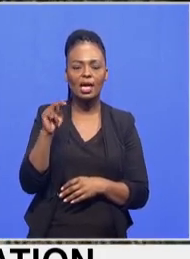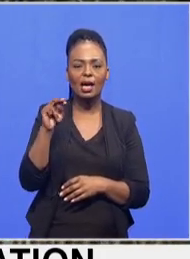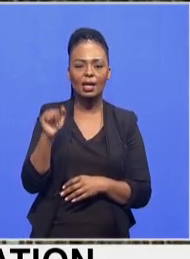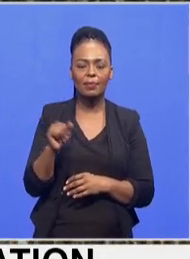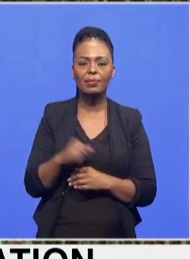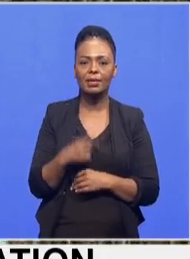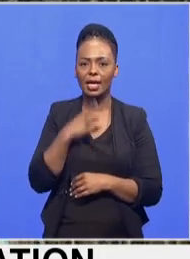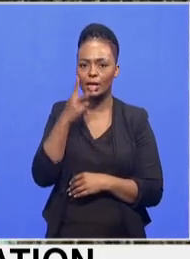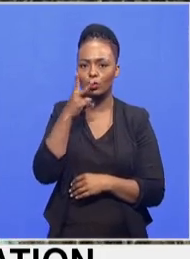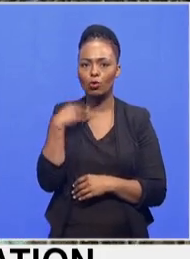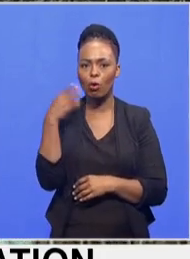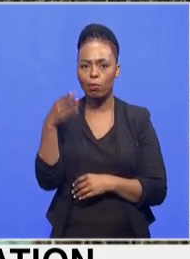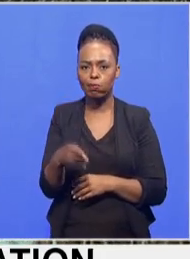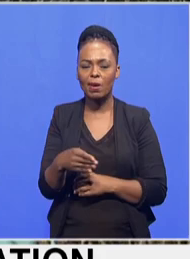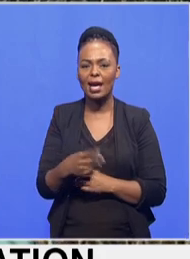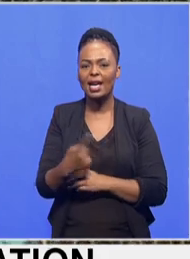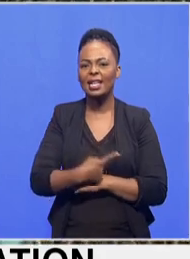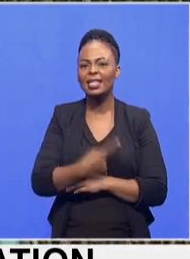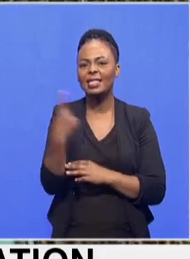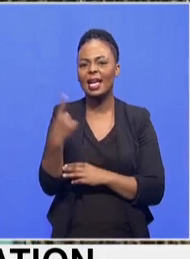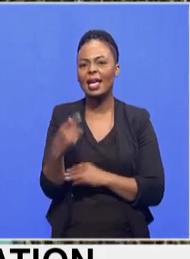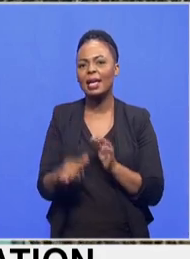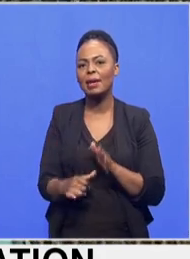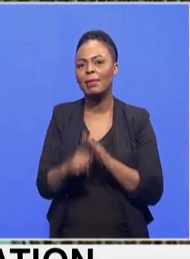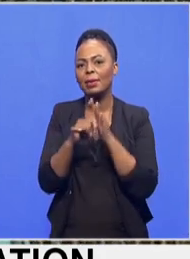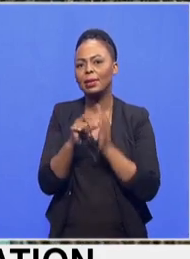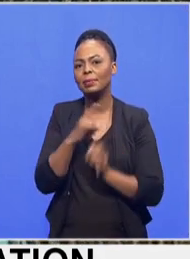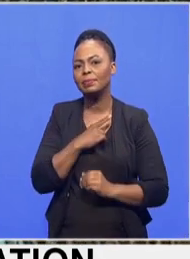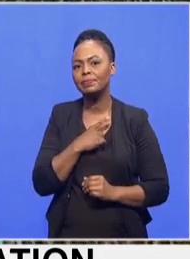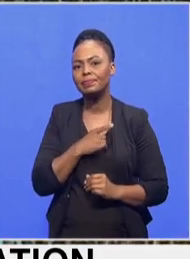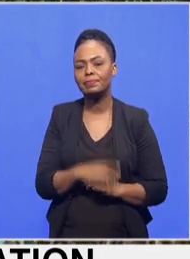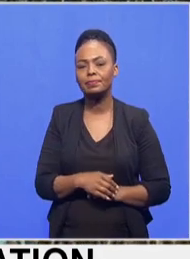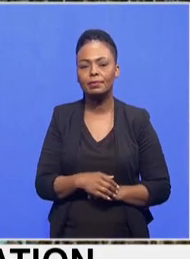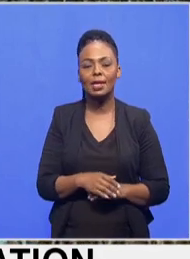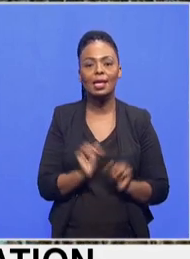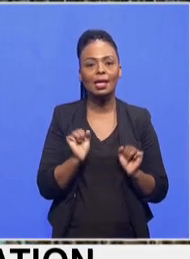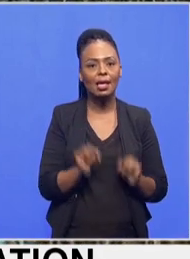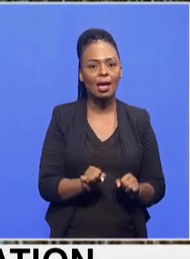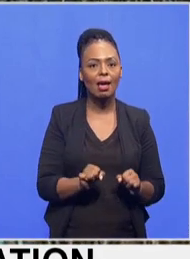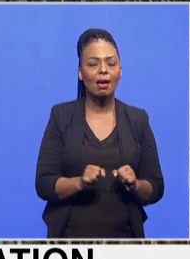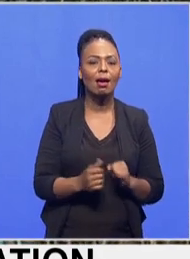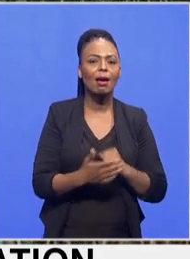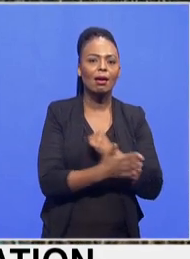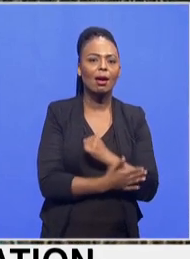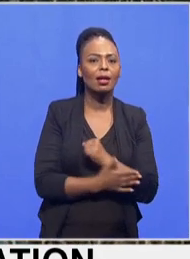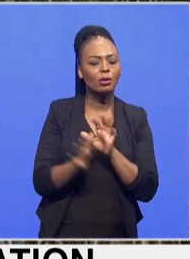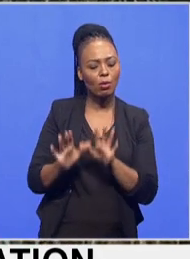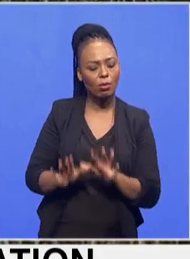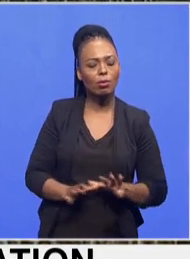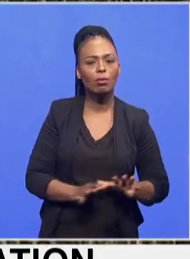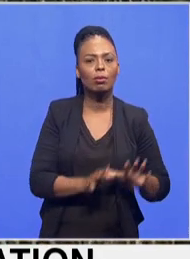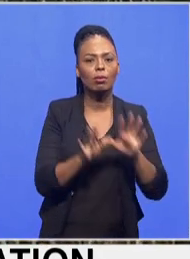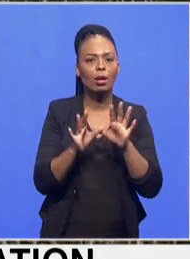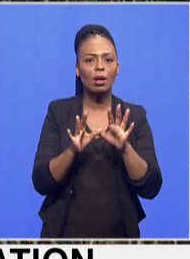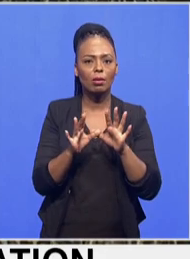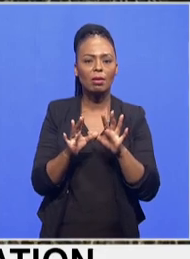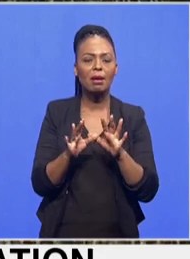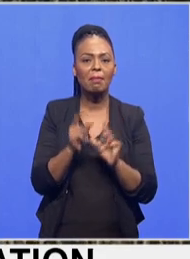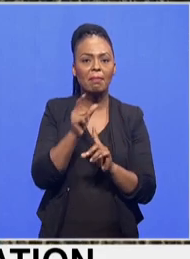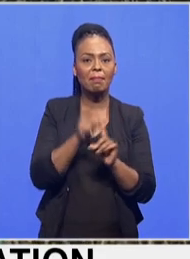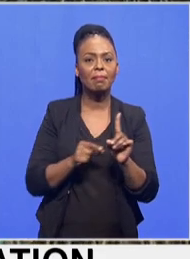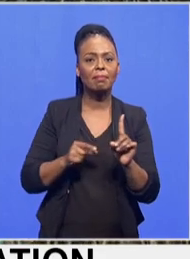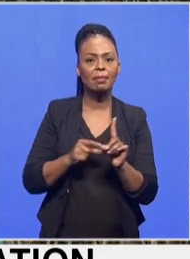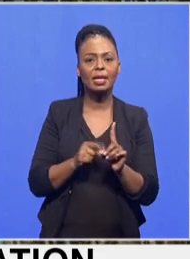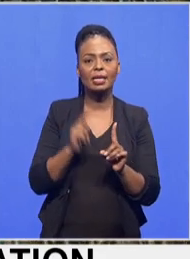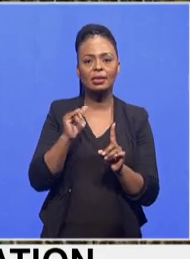you? Well, the country, and indeed the whole continent, has lost one of the great people who